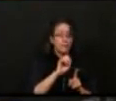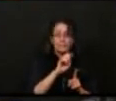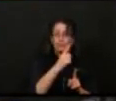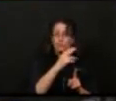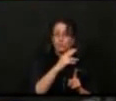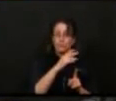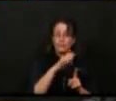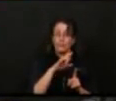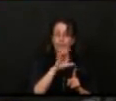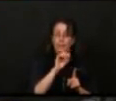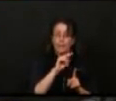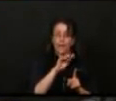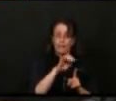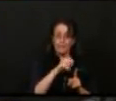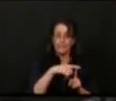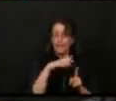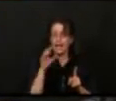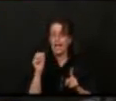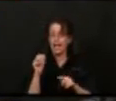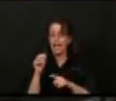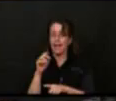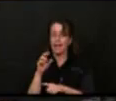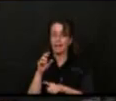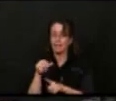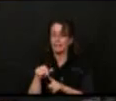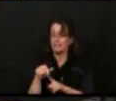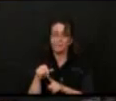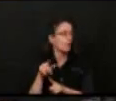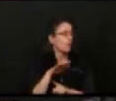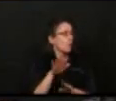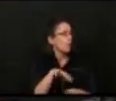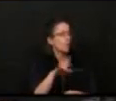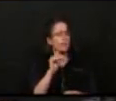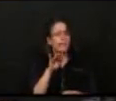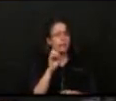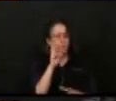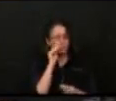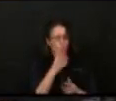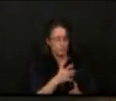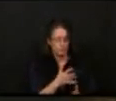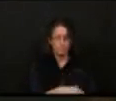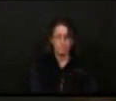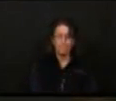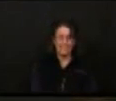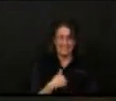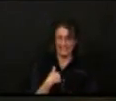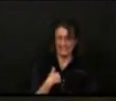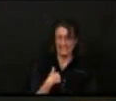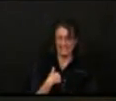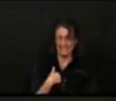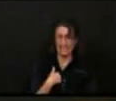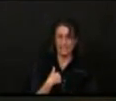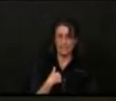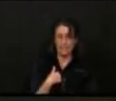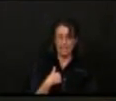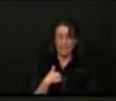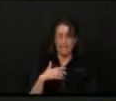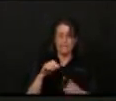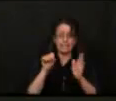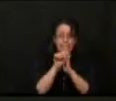Before you start presentation, Kate's got something that she wants to disclose. Yeah, I'm actually a member of the State